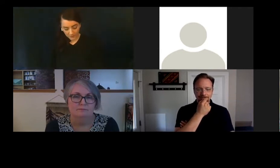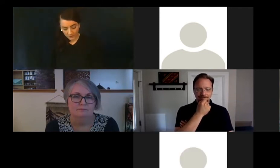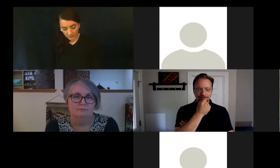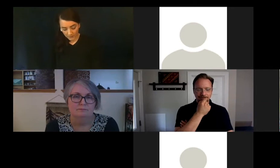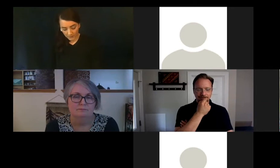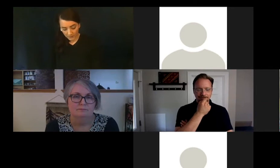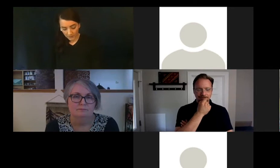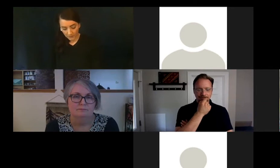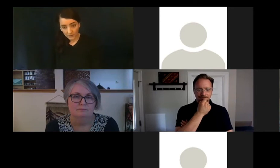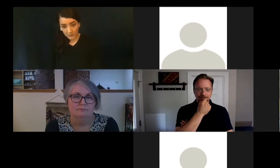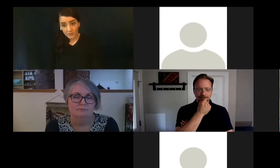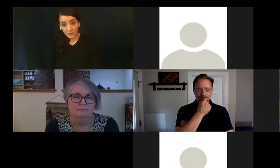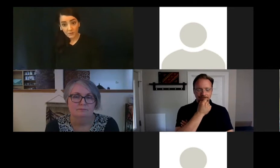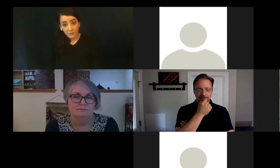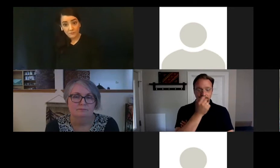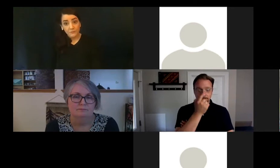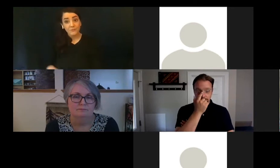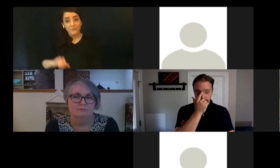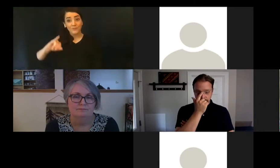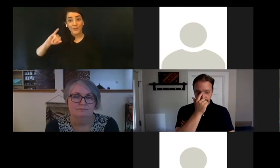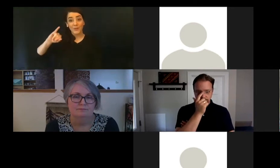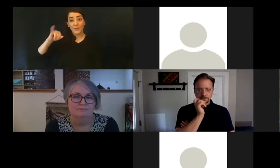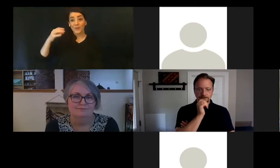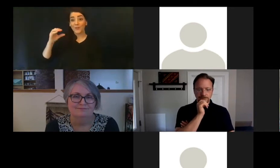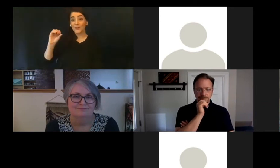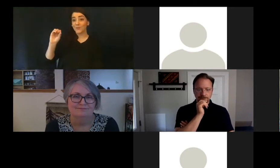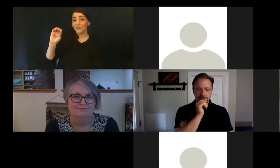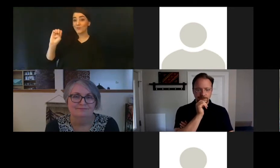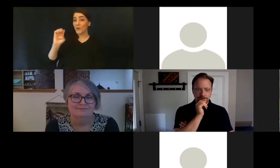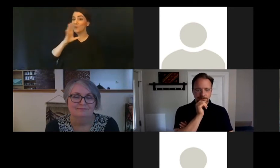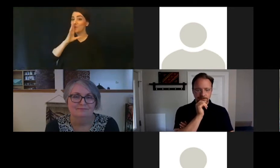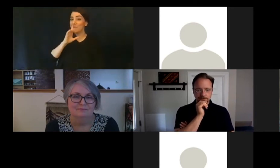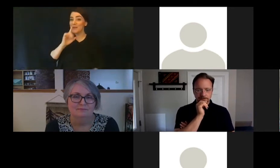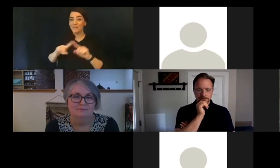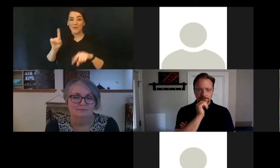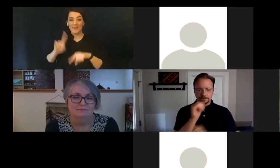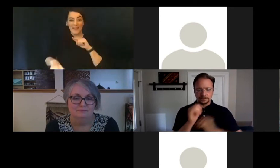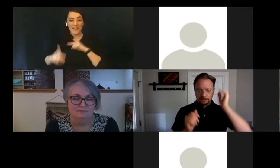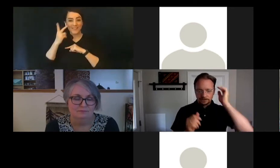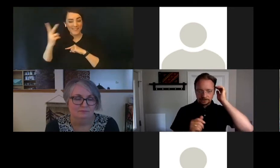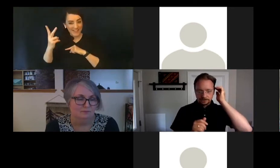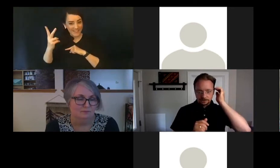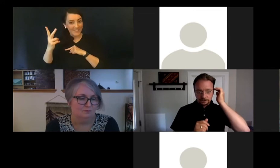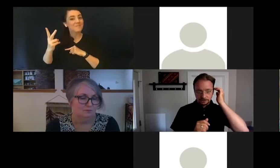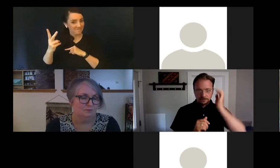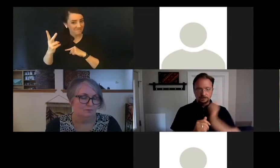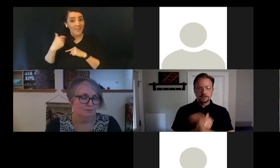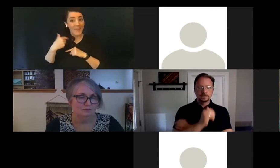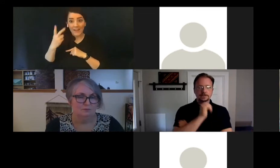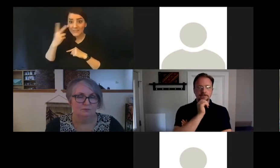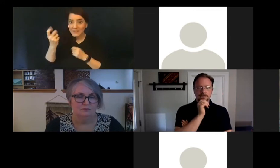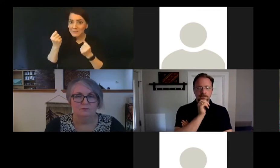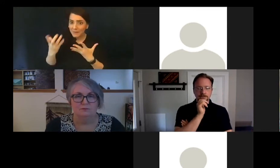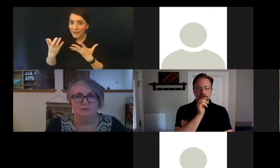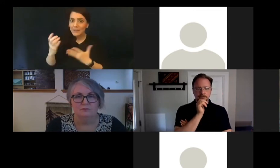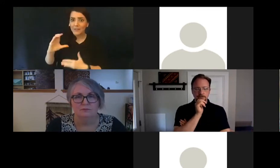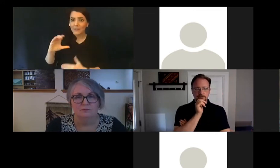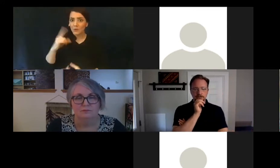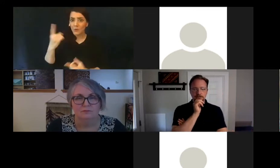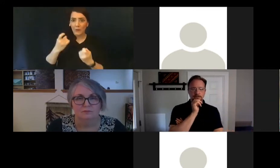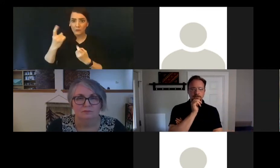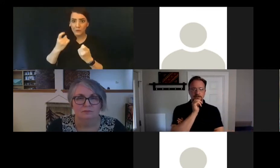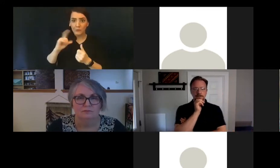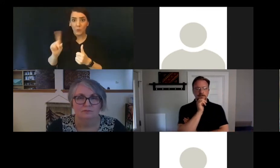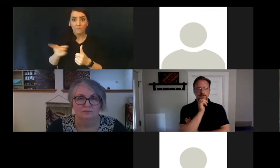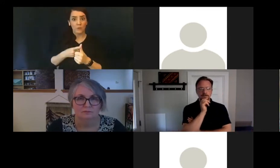Hi, this is actually Joe. Oh, sorry. Quite a few questions here in the chat. The first one is, it's hard to